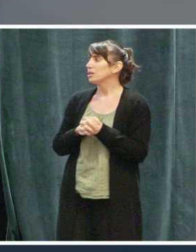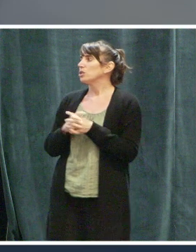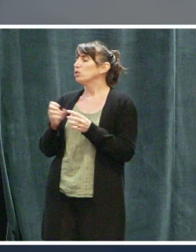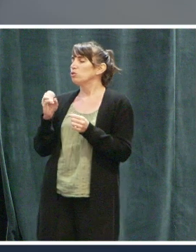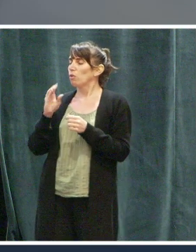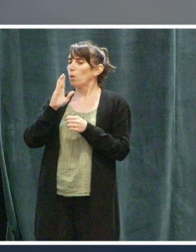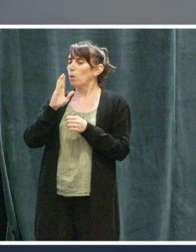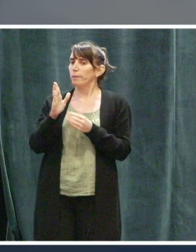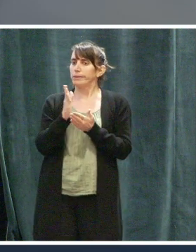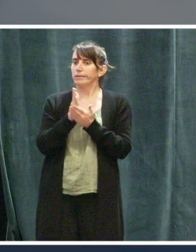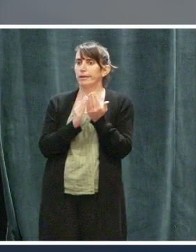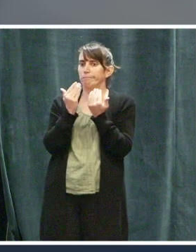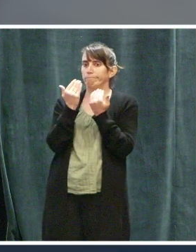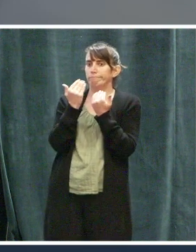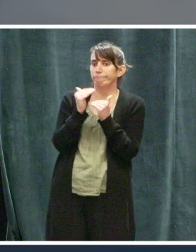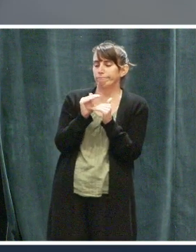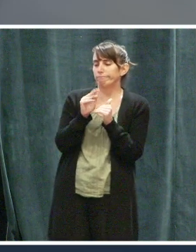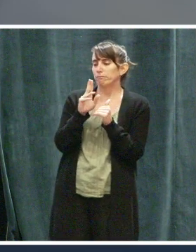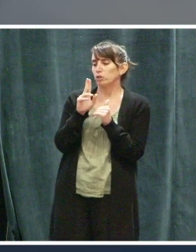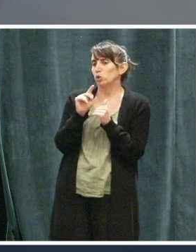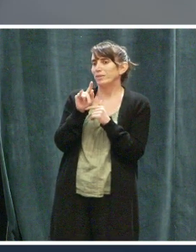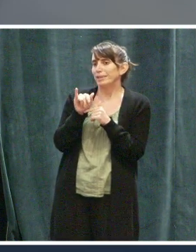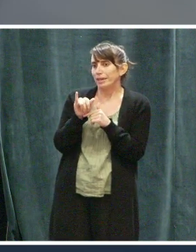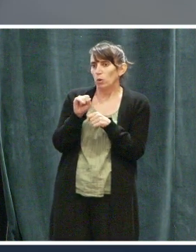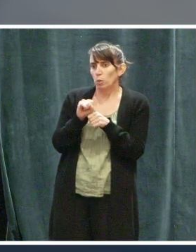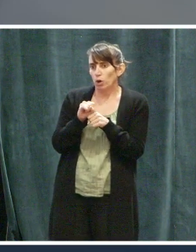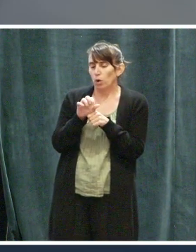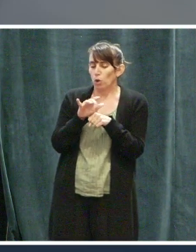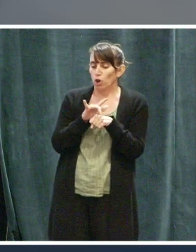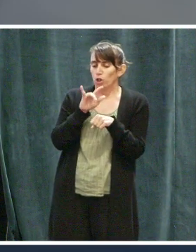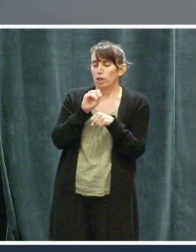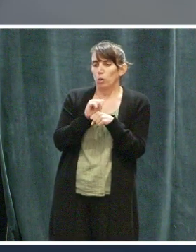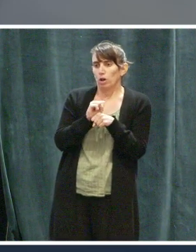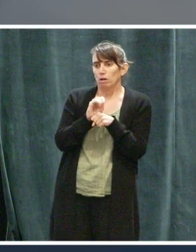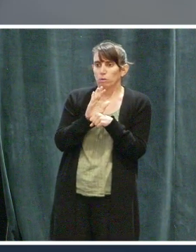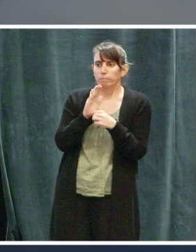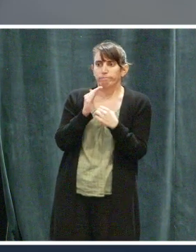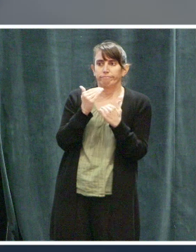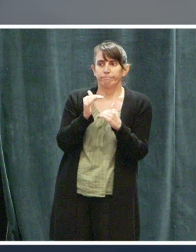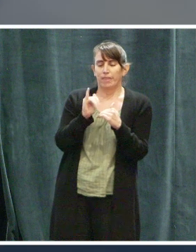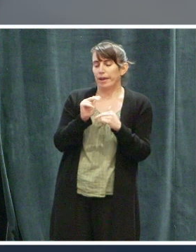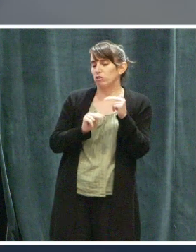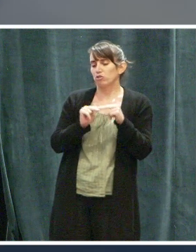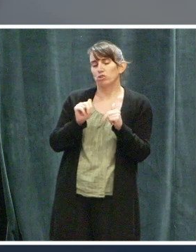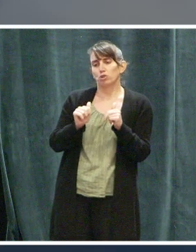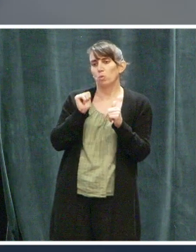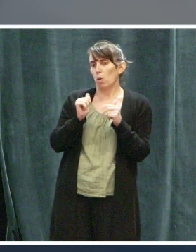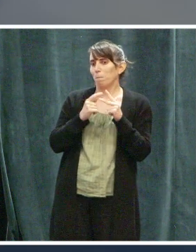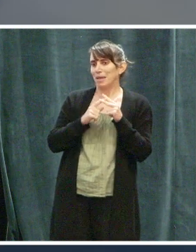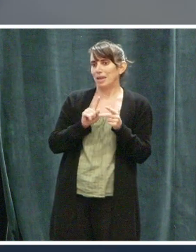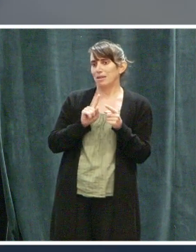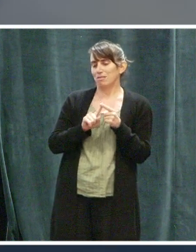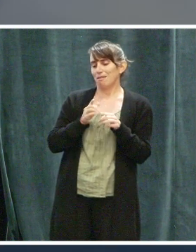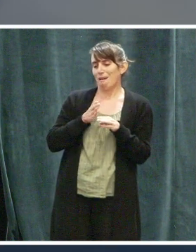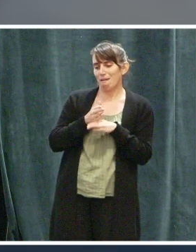some limited utility work or some early work that's very limited in scope, that construction will not begin until after Wagner Park